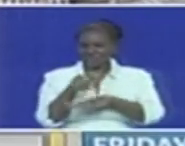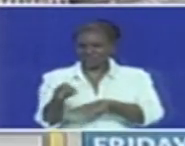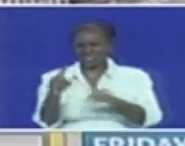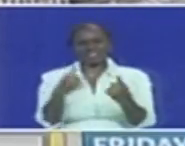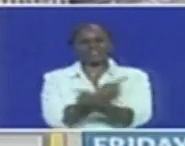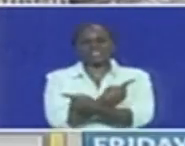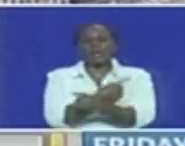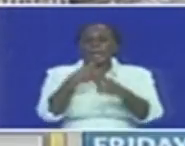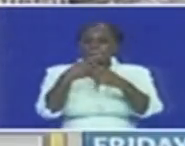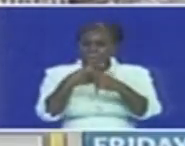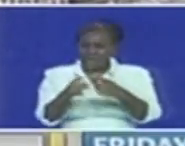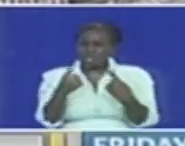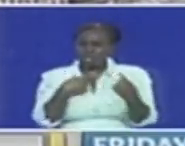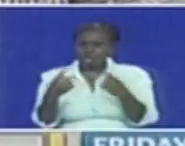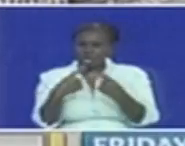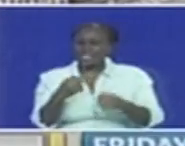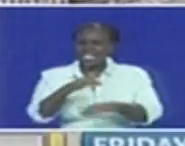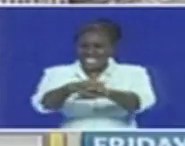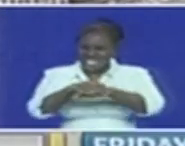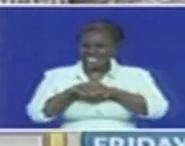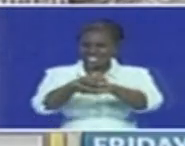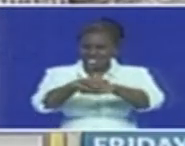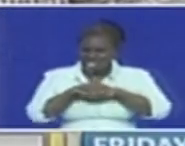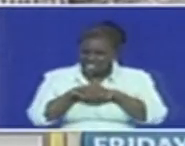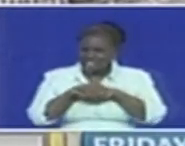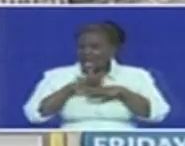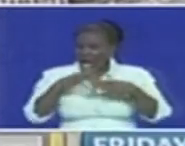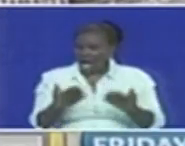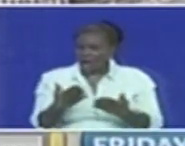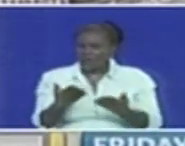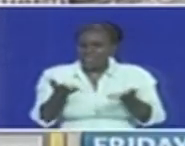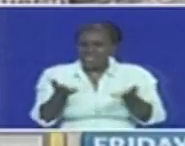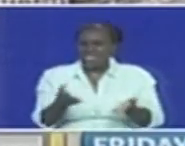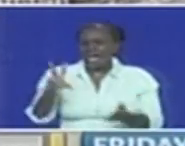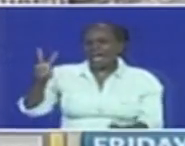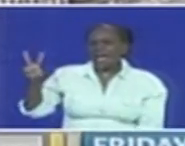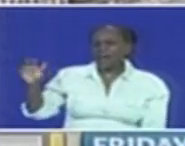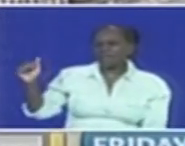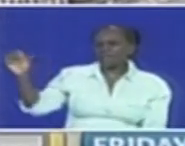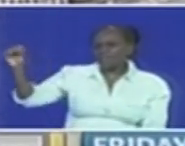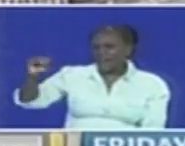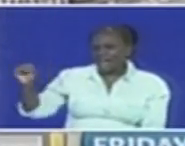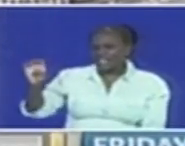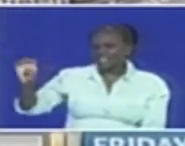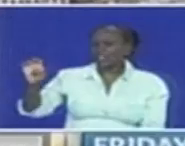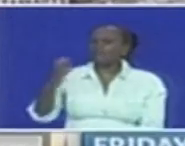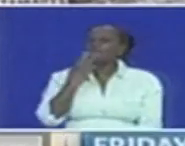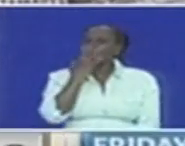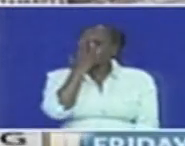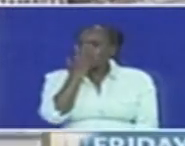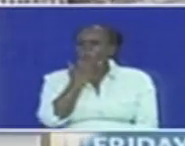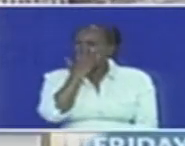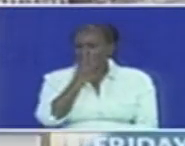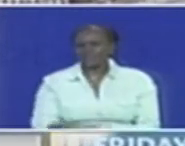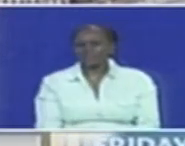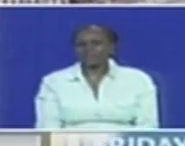vase, but when mm-hmm. we talk about the English, we mm-hmm. talk about here vase of flowers. All right. Very tricky. All